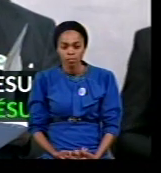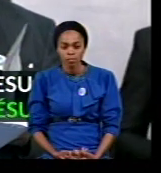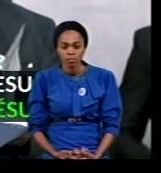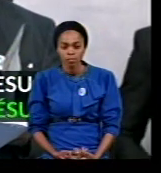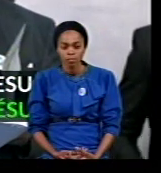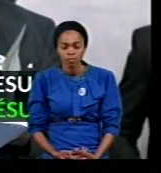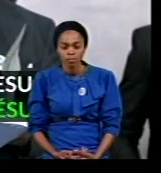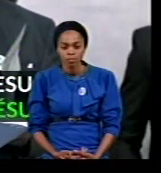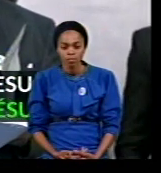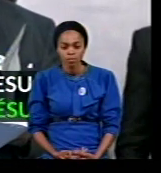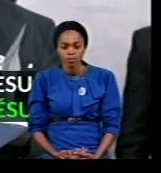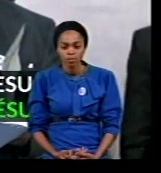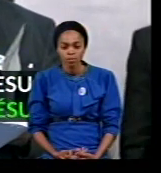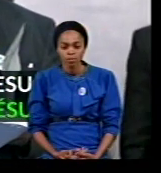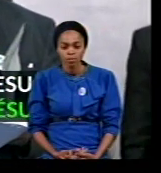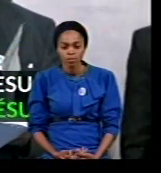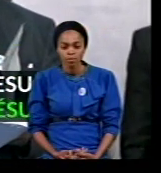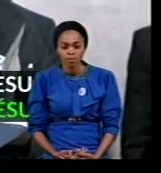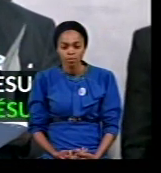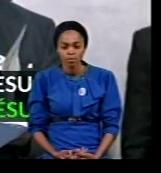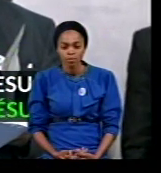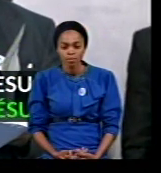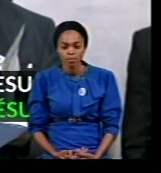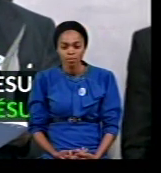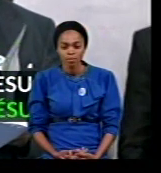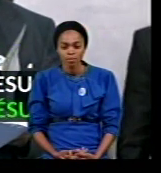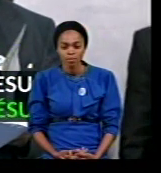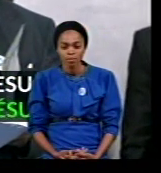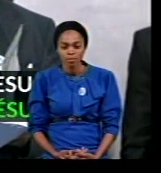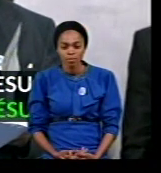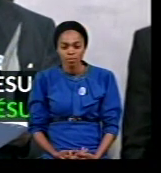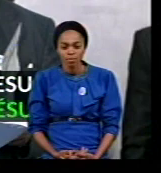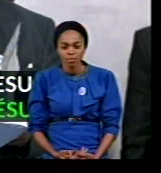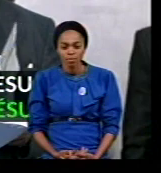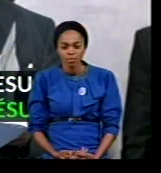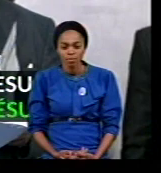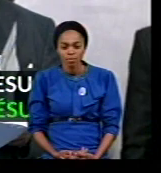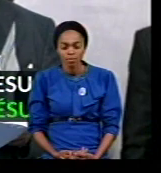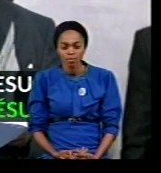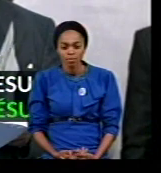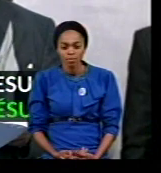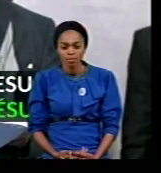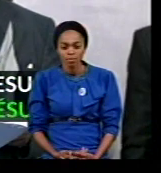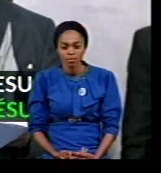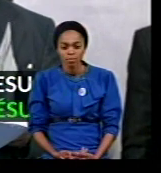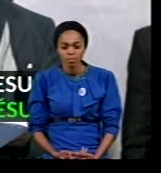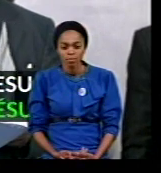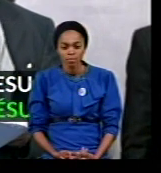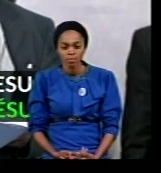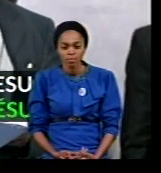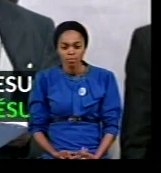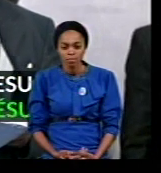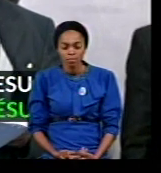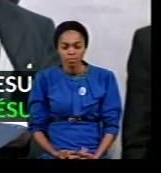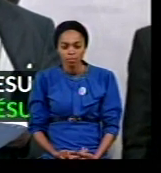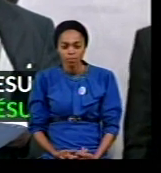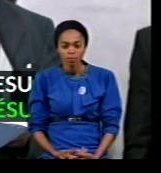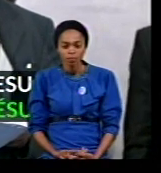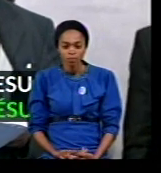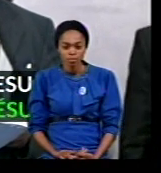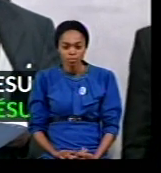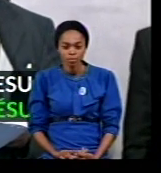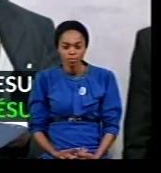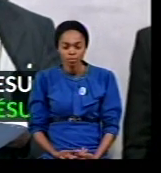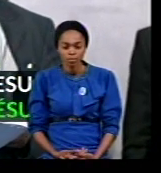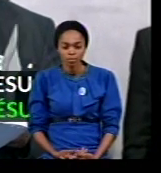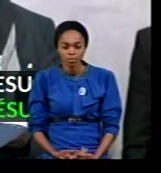God's faithfulness. There's nothing God cannot do. And I want to assure you in your life, he will do everything. I said he will do everything. As you go